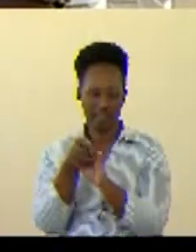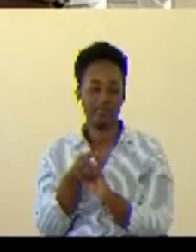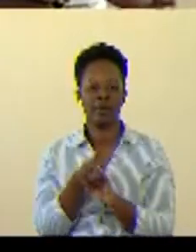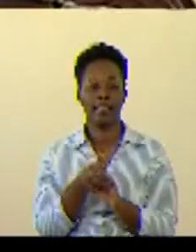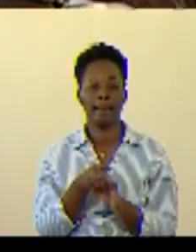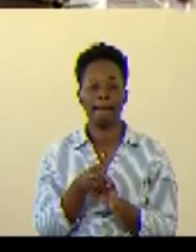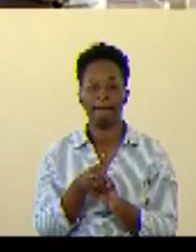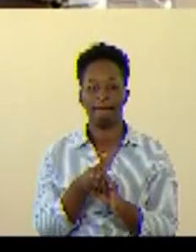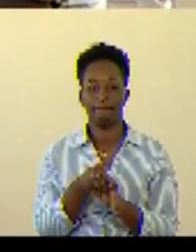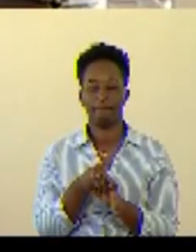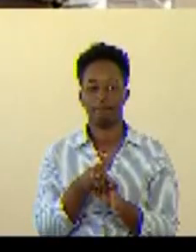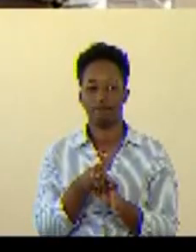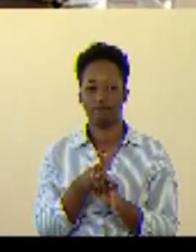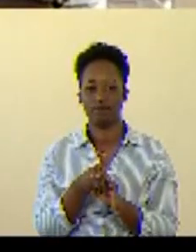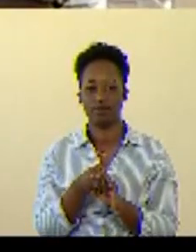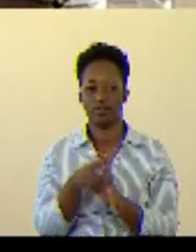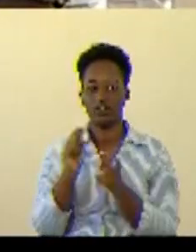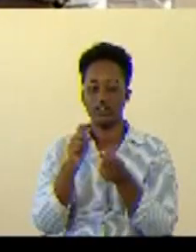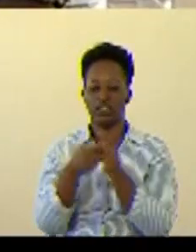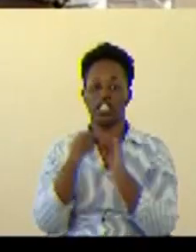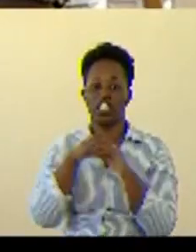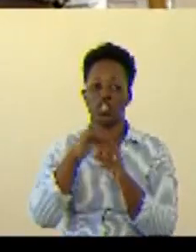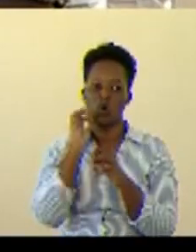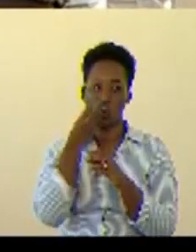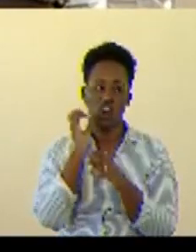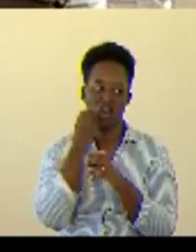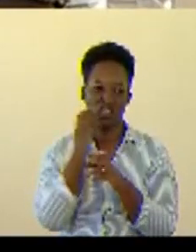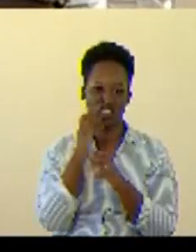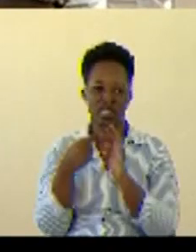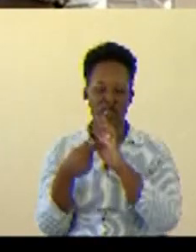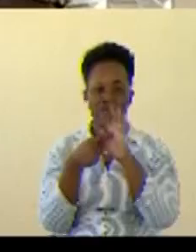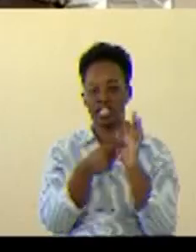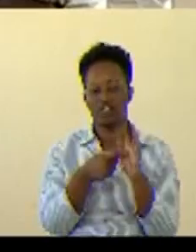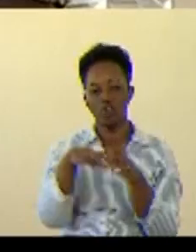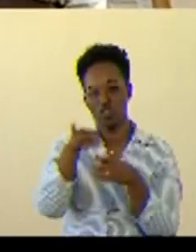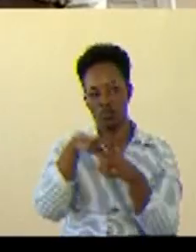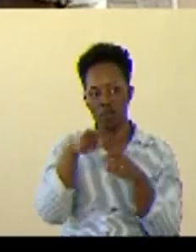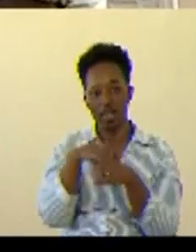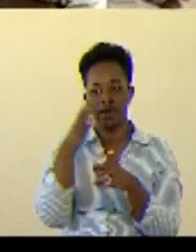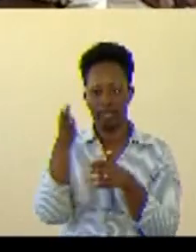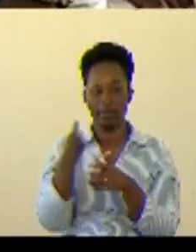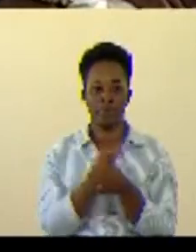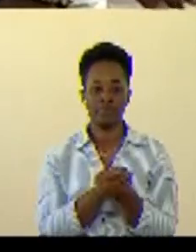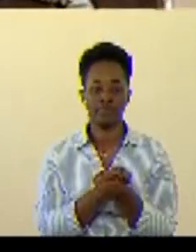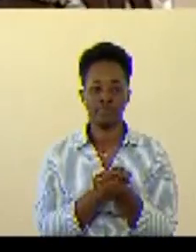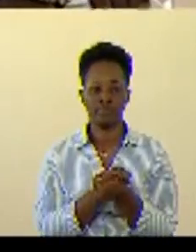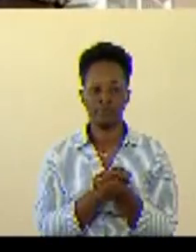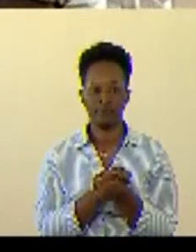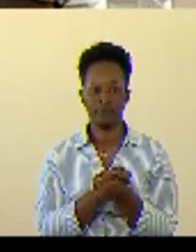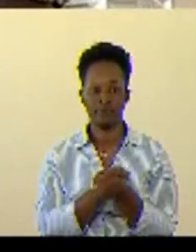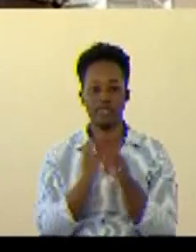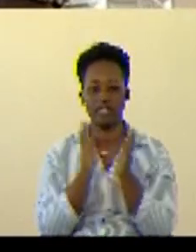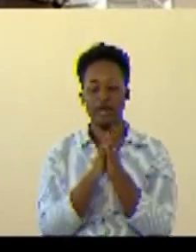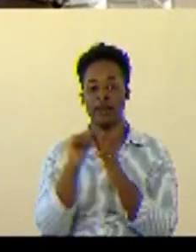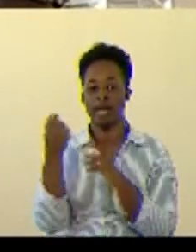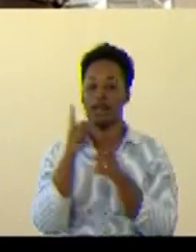starch. And this one changed into orange, which is indicating the presence of reducing sugars. Here, the